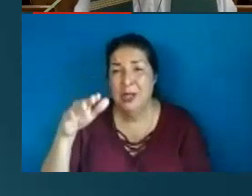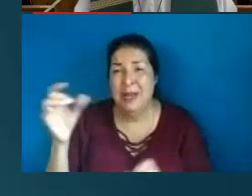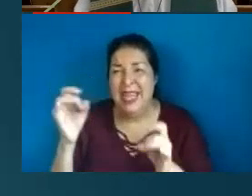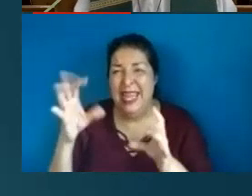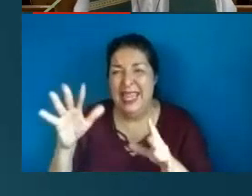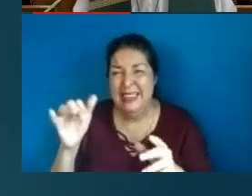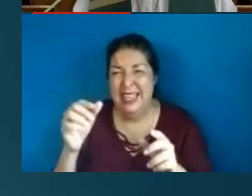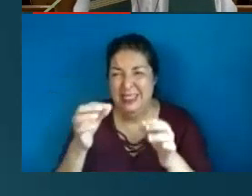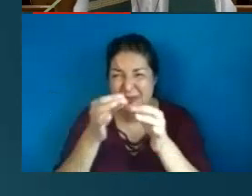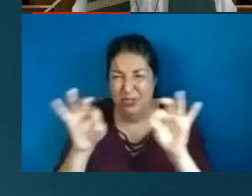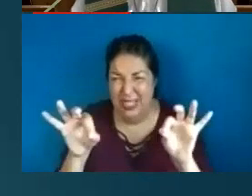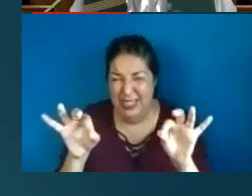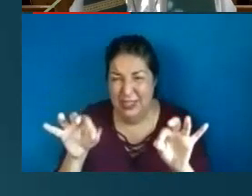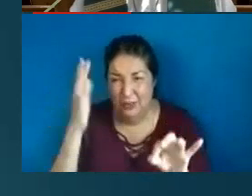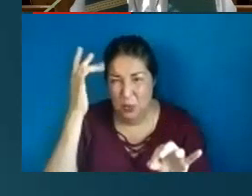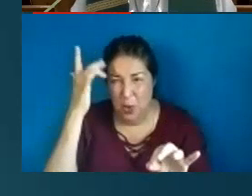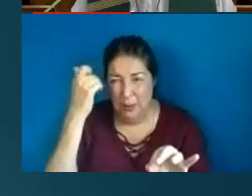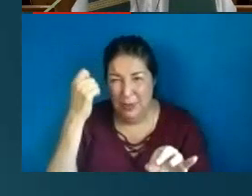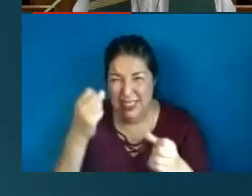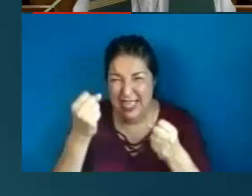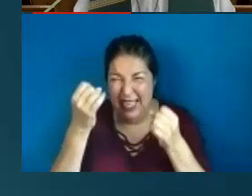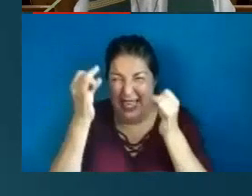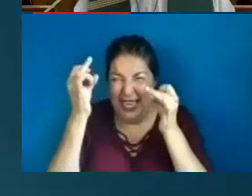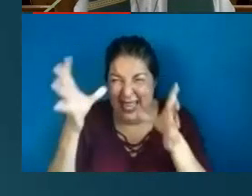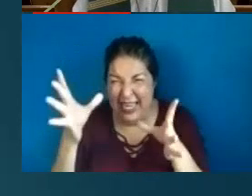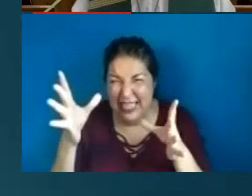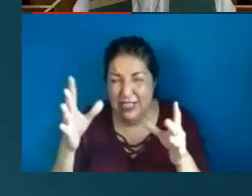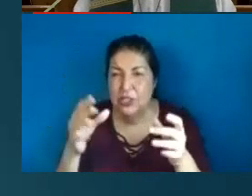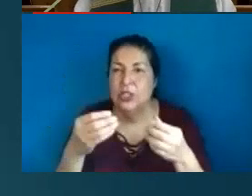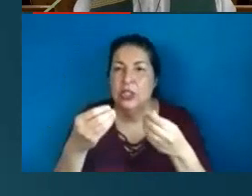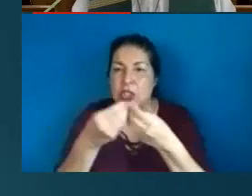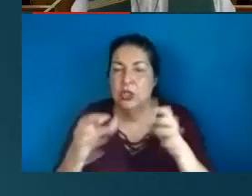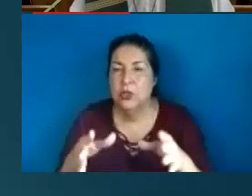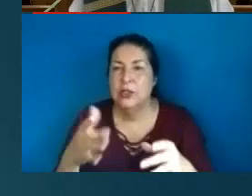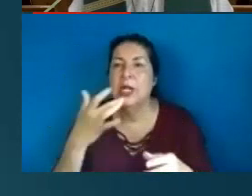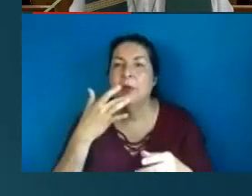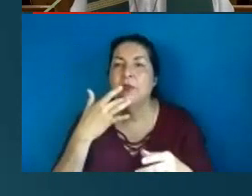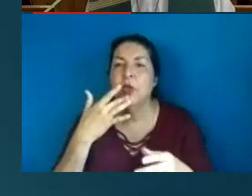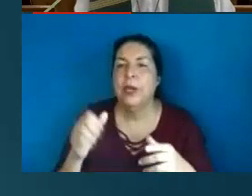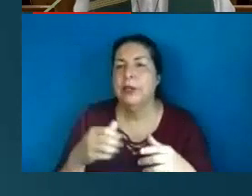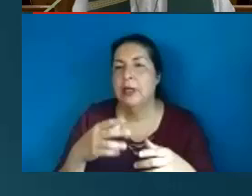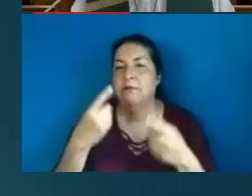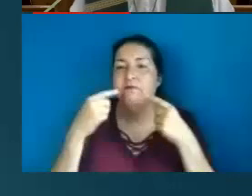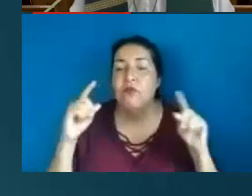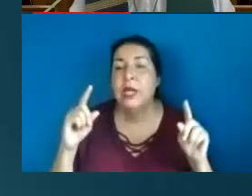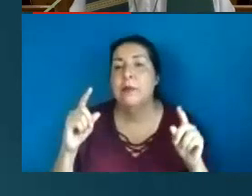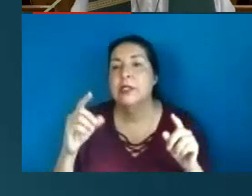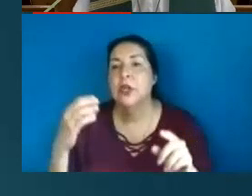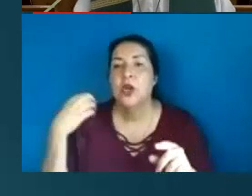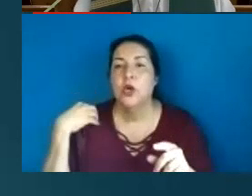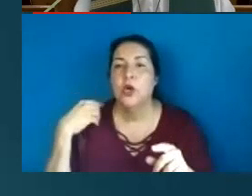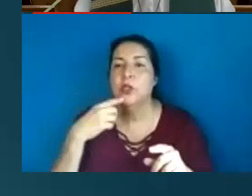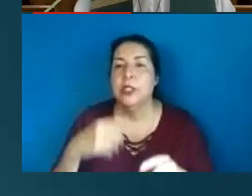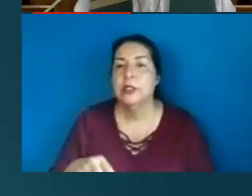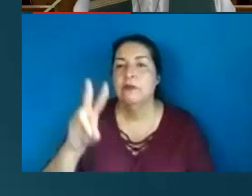saying because I hated to lose. I preferred what the legendary football coach Vince Lombardi